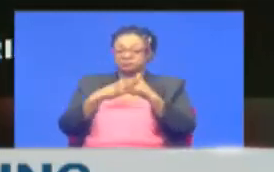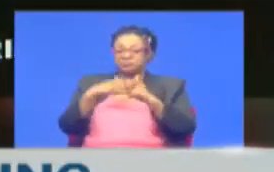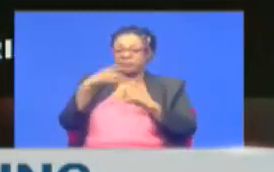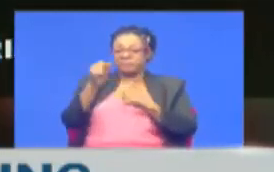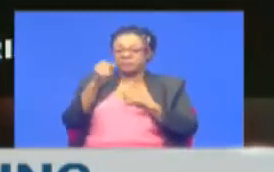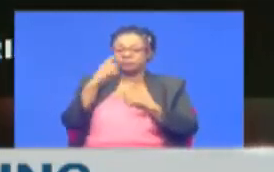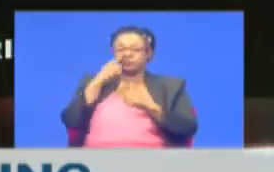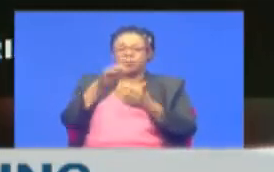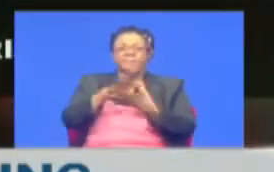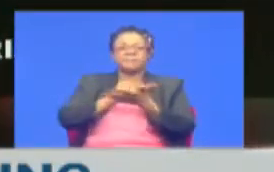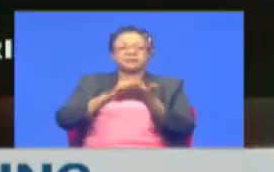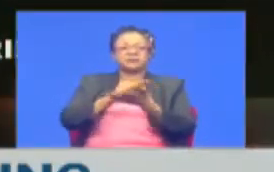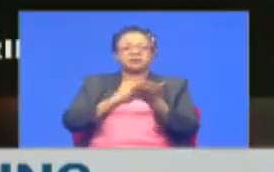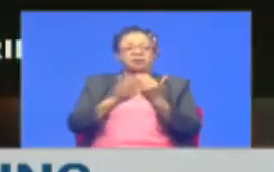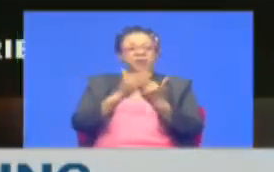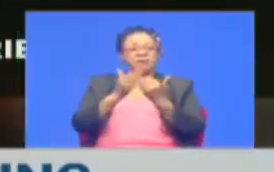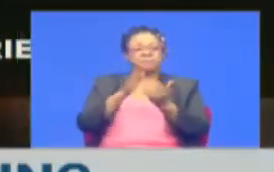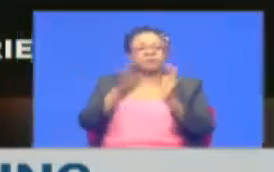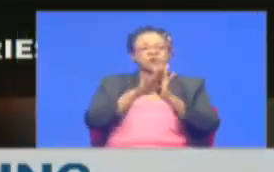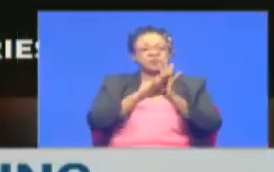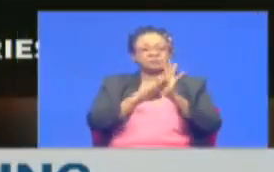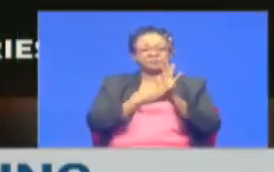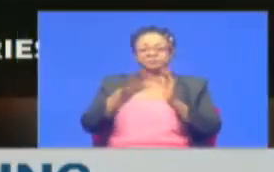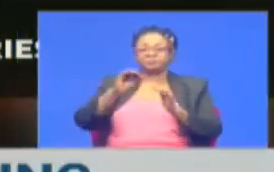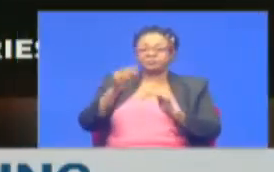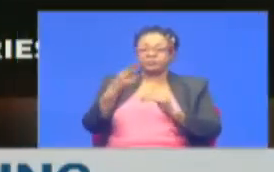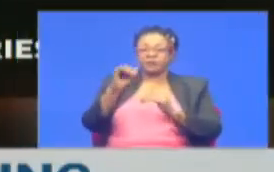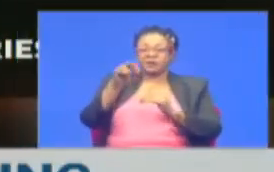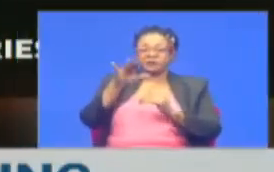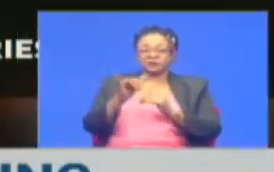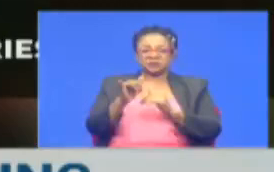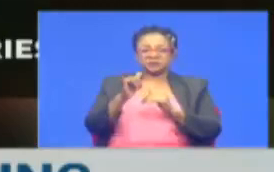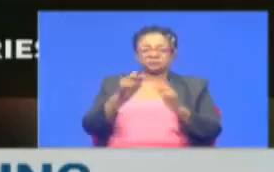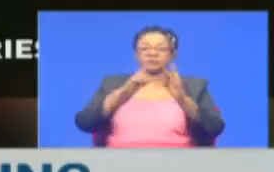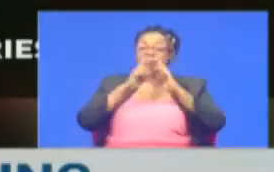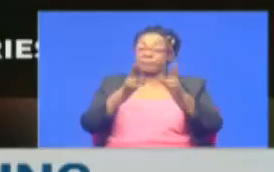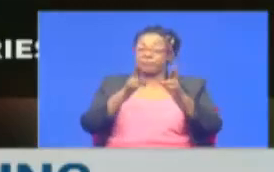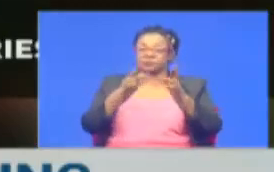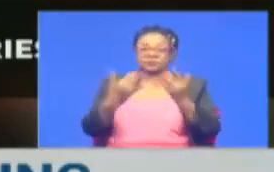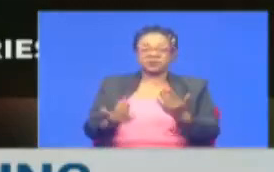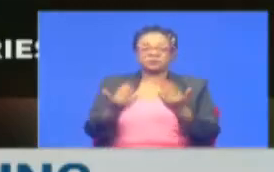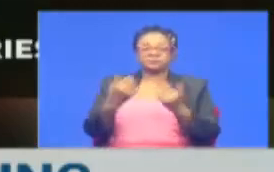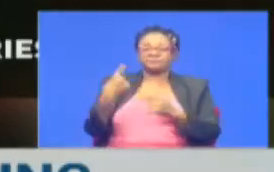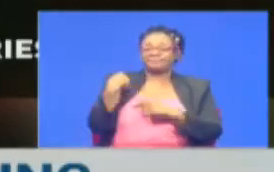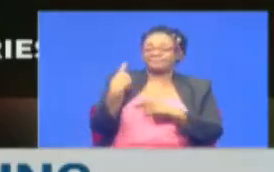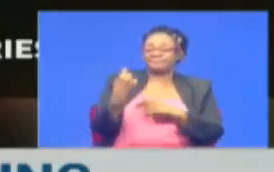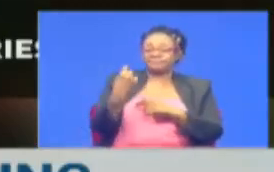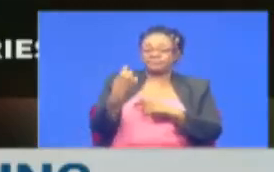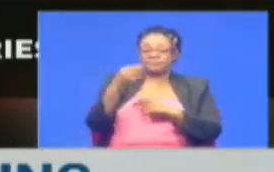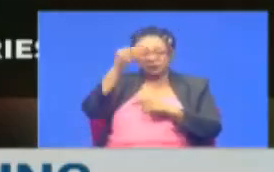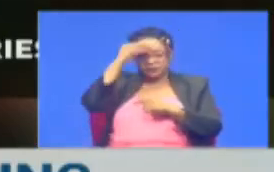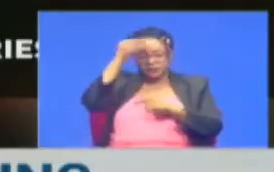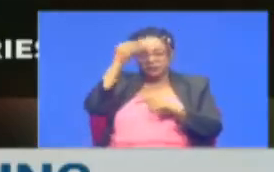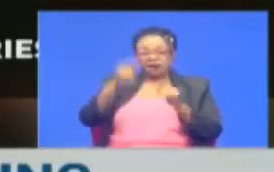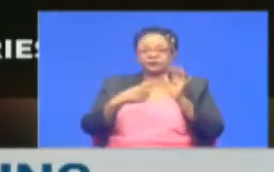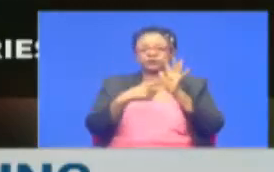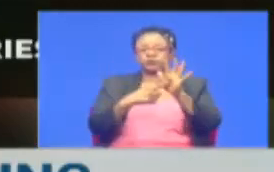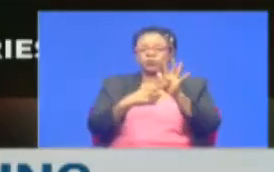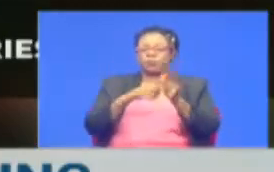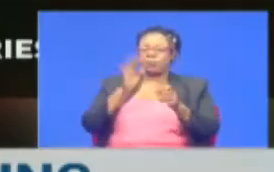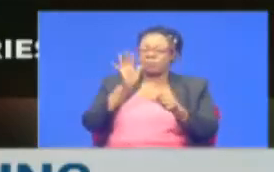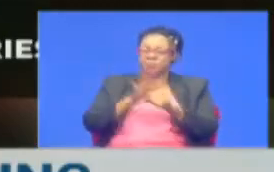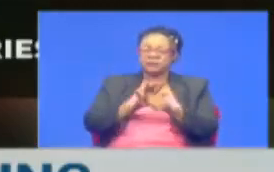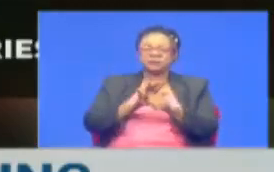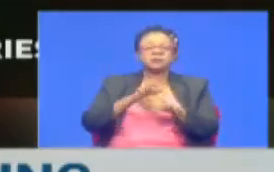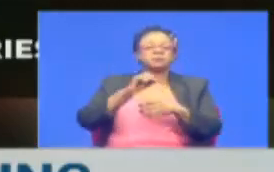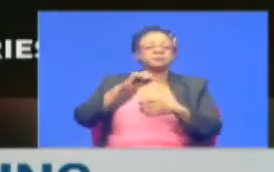home-based care program. Charity Mwangi now reports that a recent study has revealed that a lot more people have contracted the